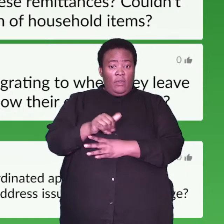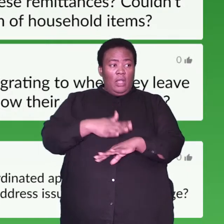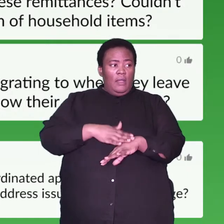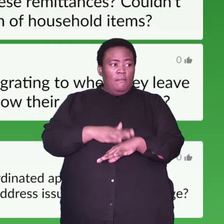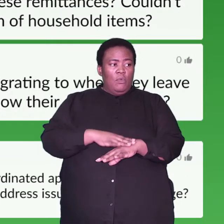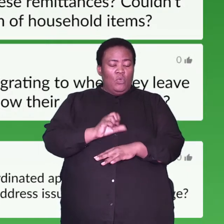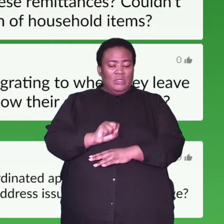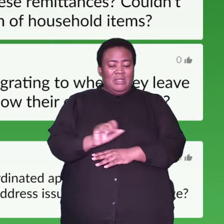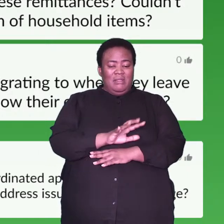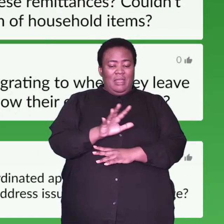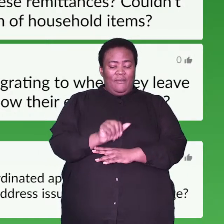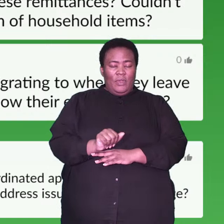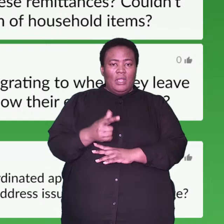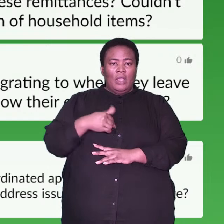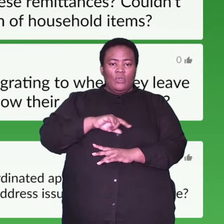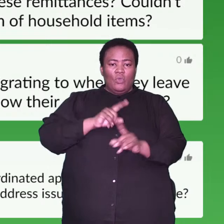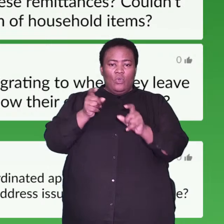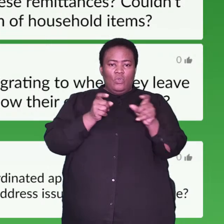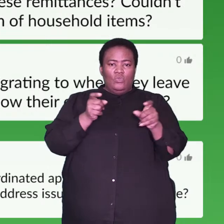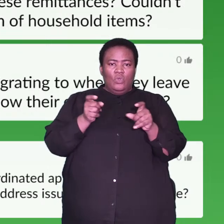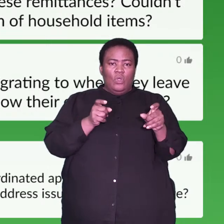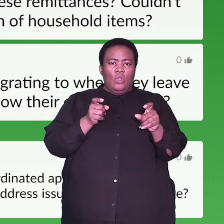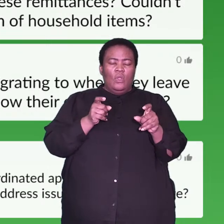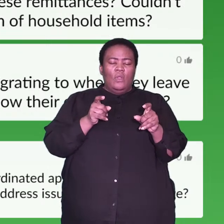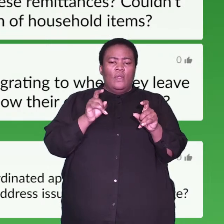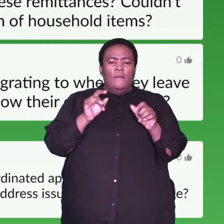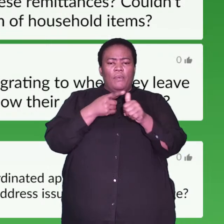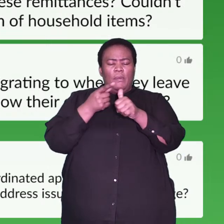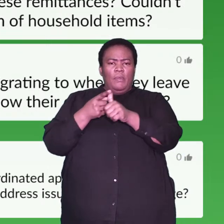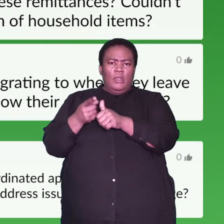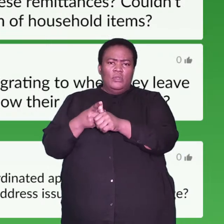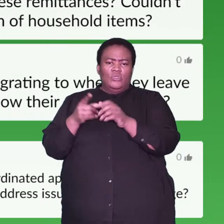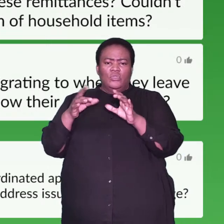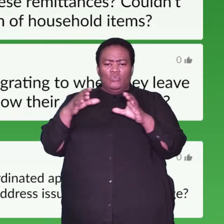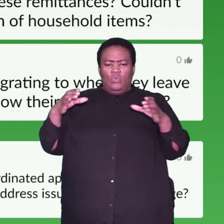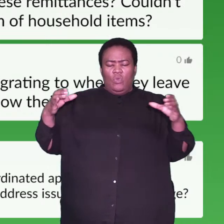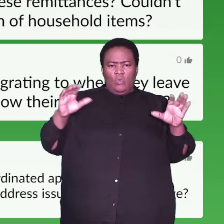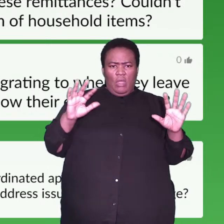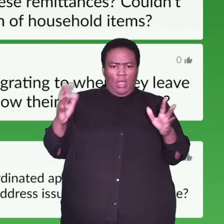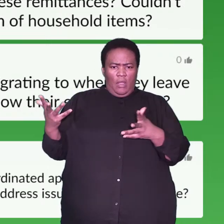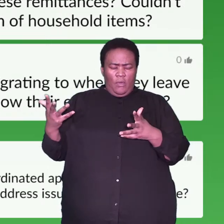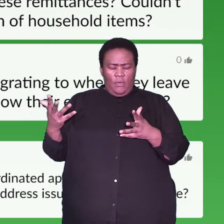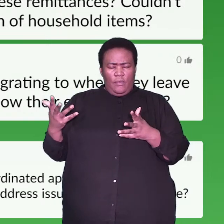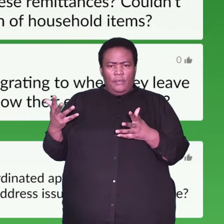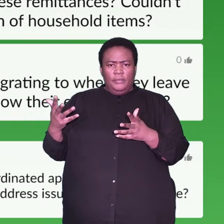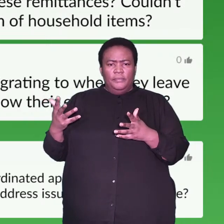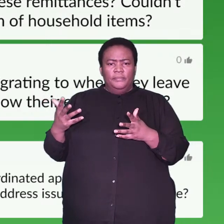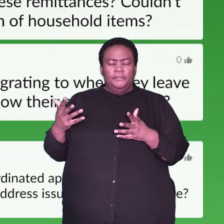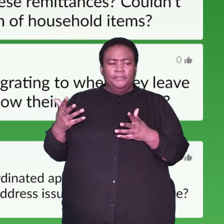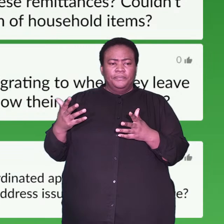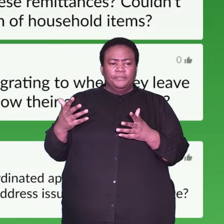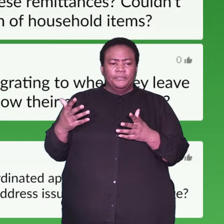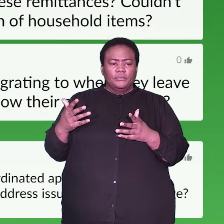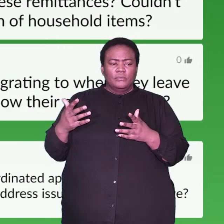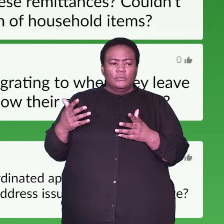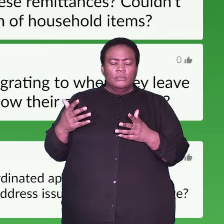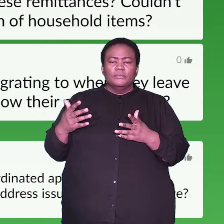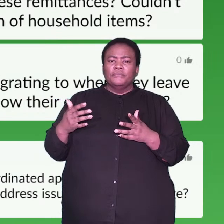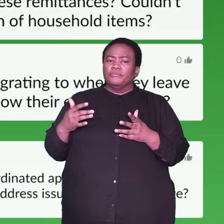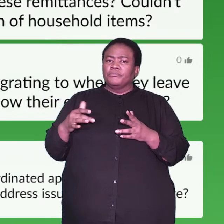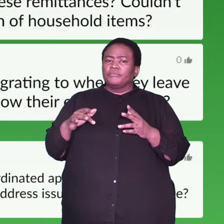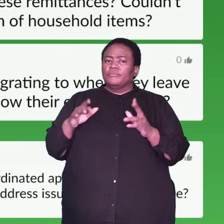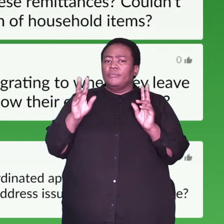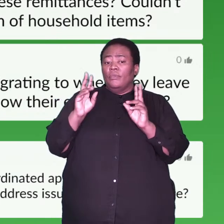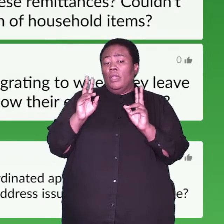you control population growth except using birth control? And then from Lessing to Philippe, is the natural